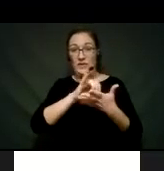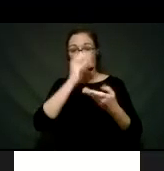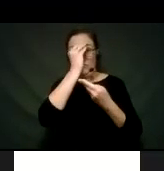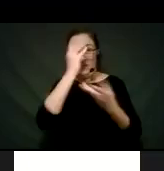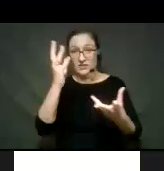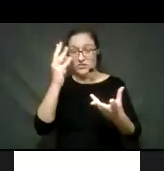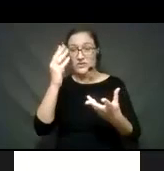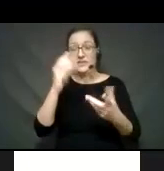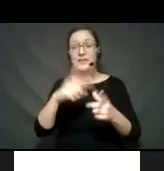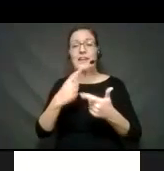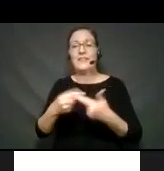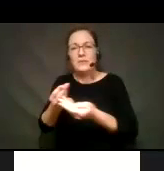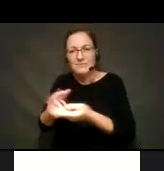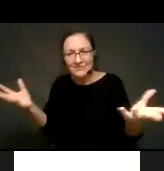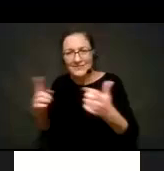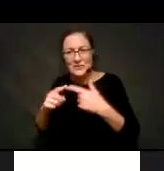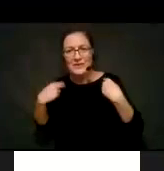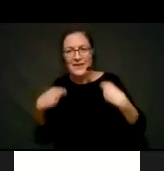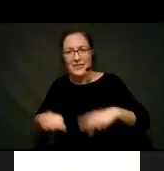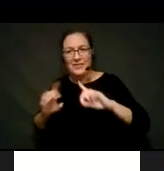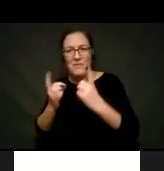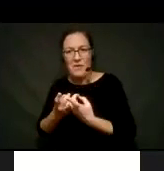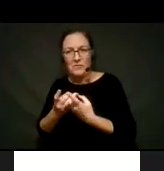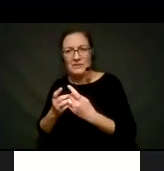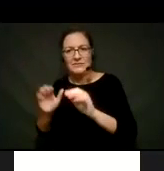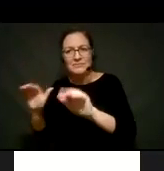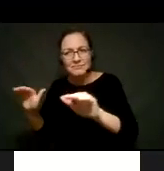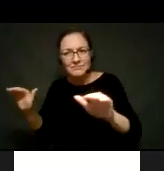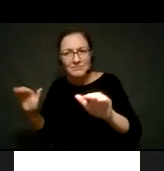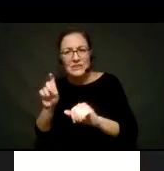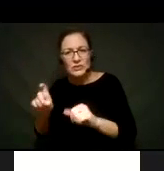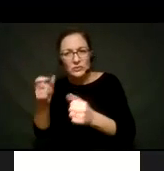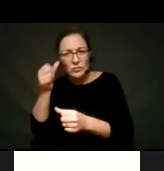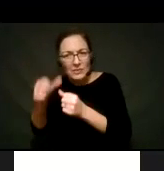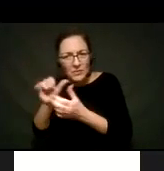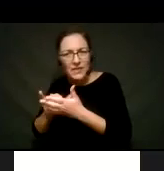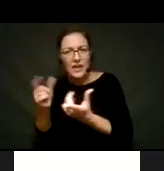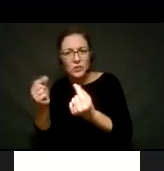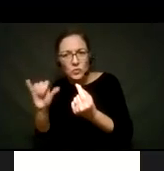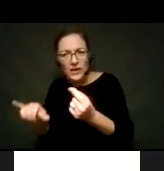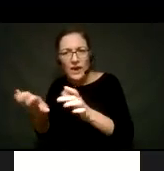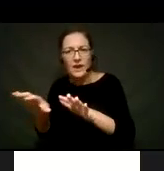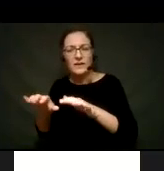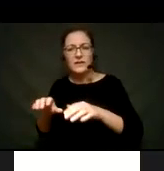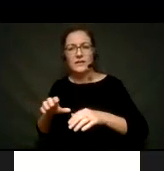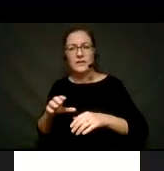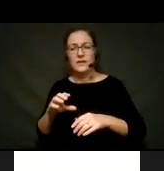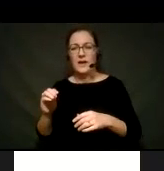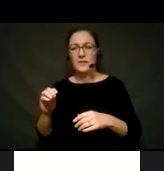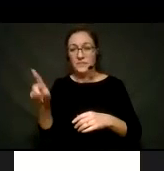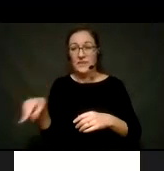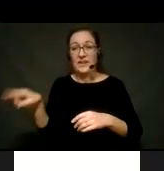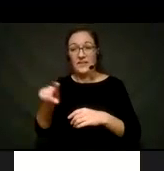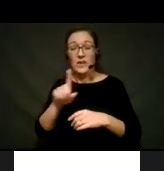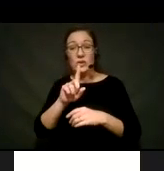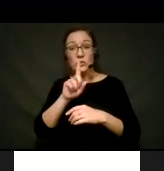health departments who are implementing those at the local level and are very keen to ensuring